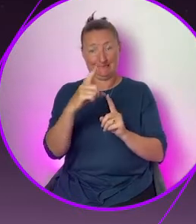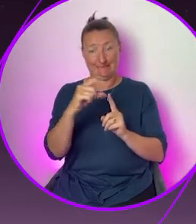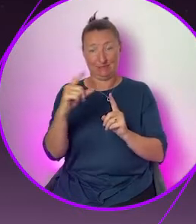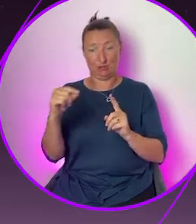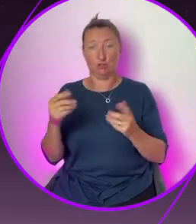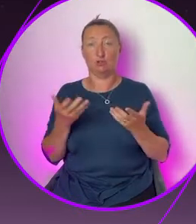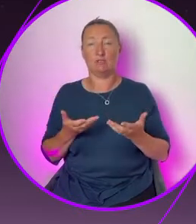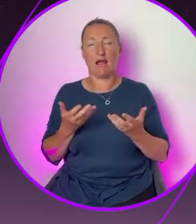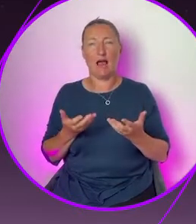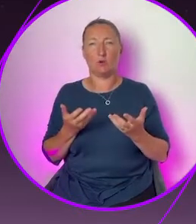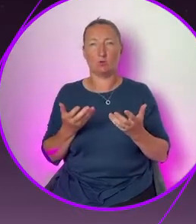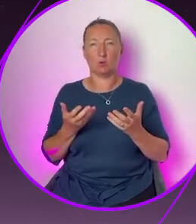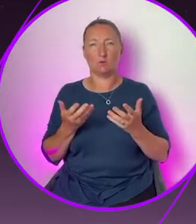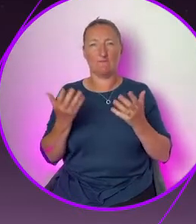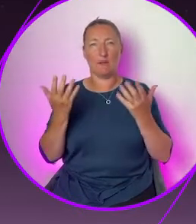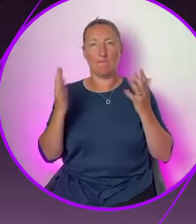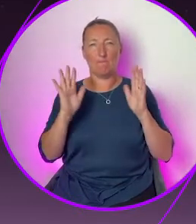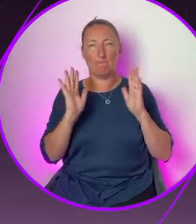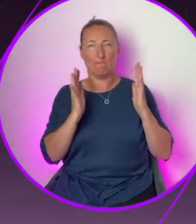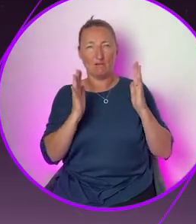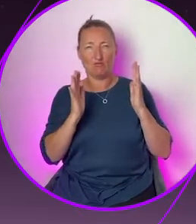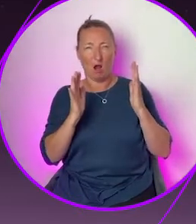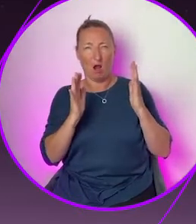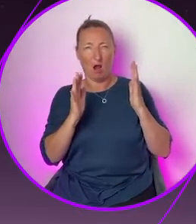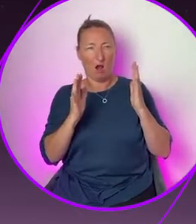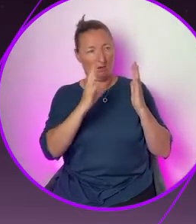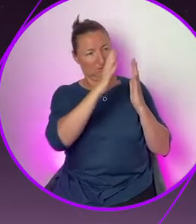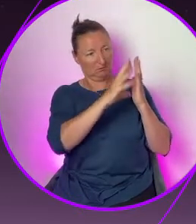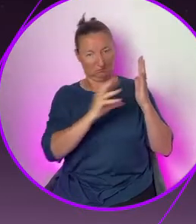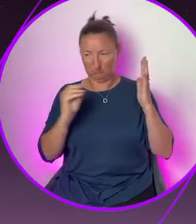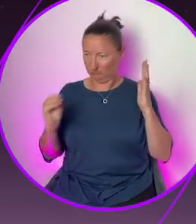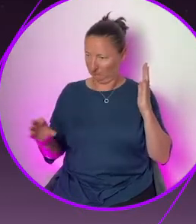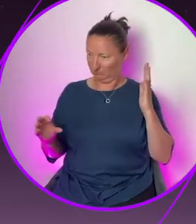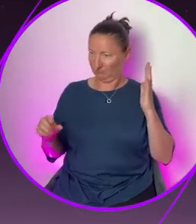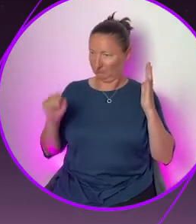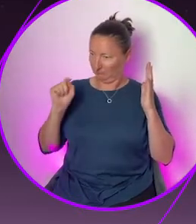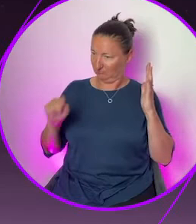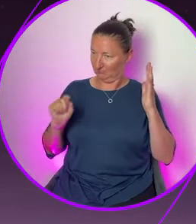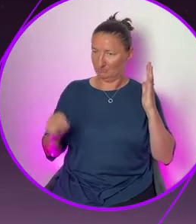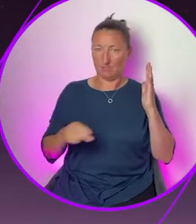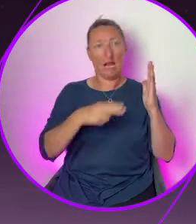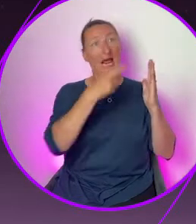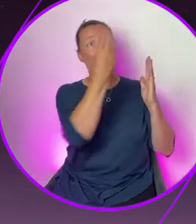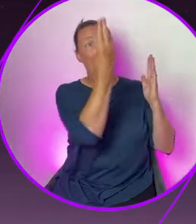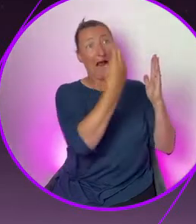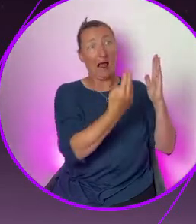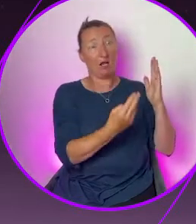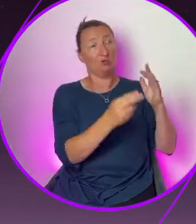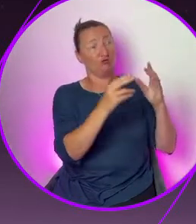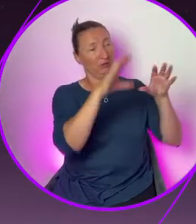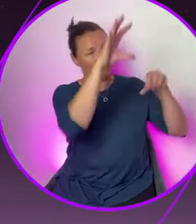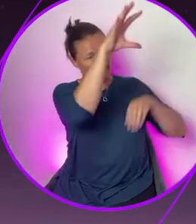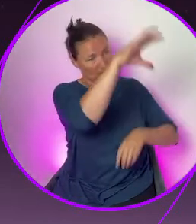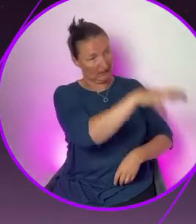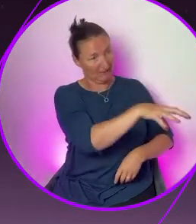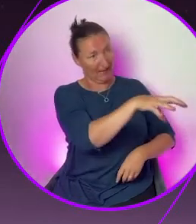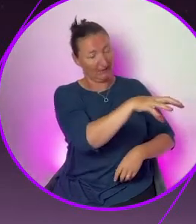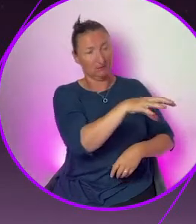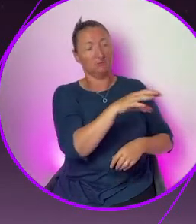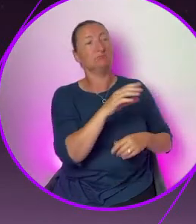tool for mirroring or amplifying what happens within gallery walls, or a medium for artworks that follow a white cube